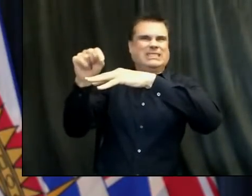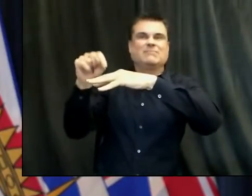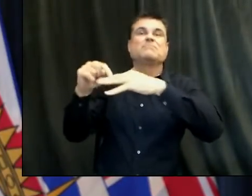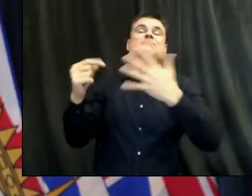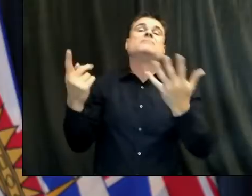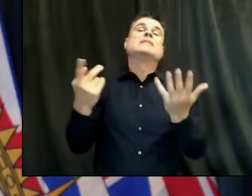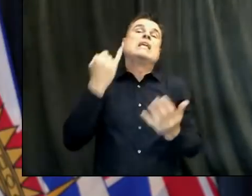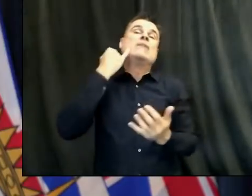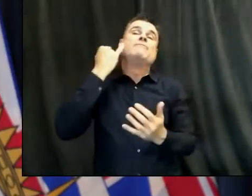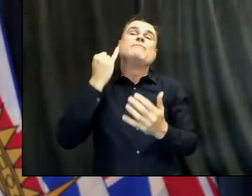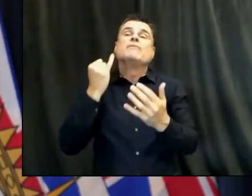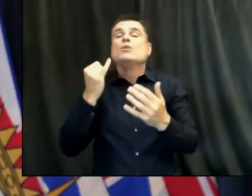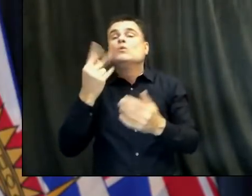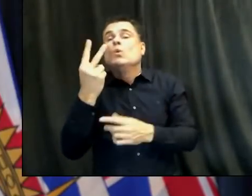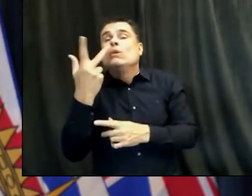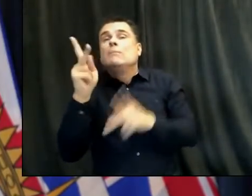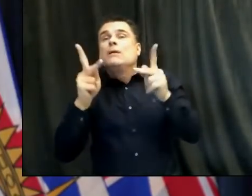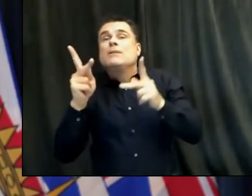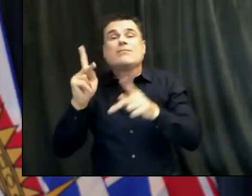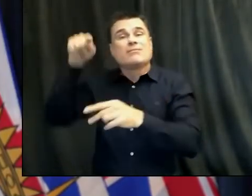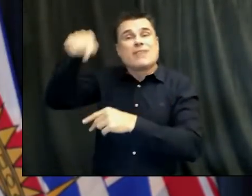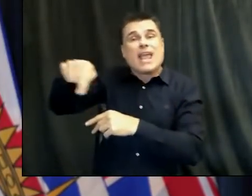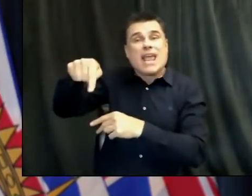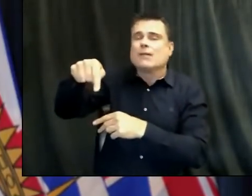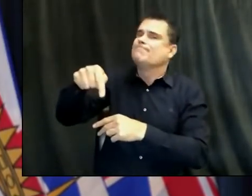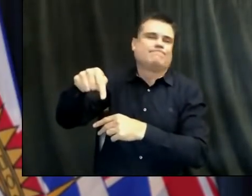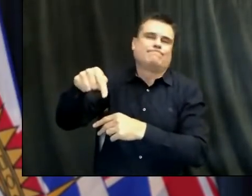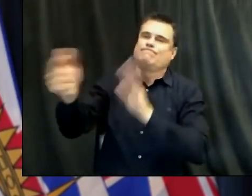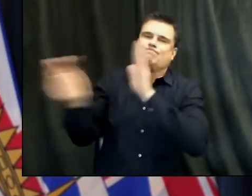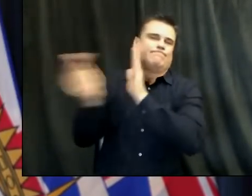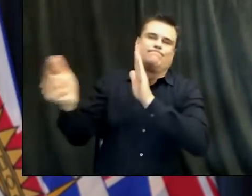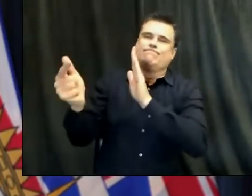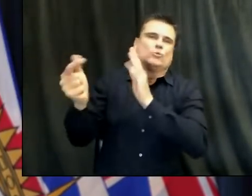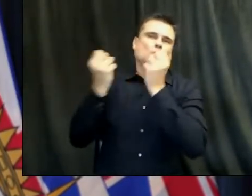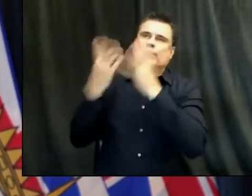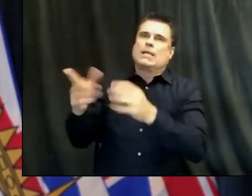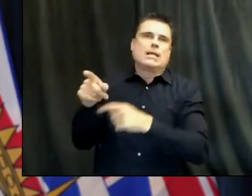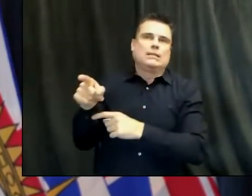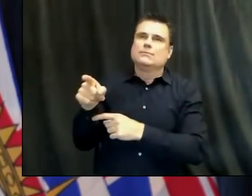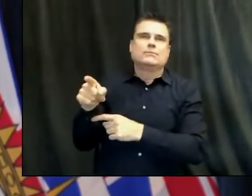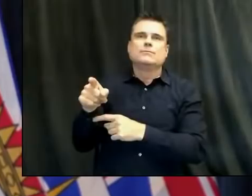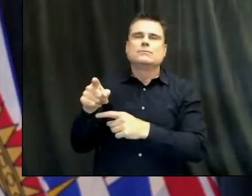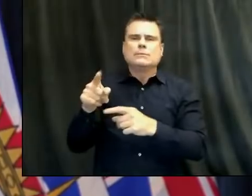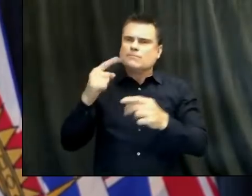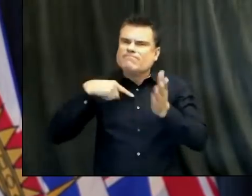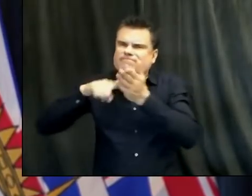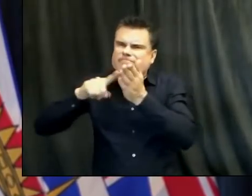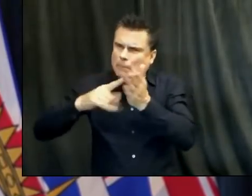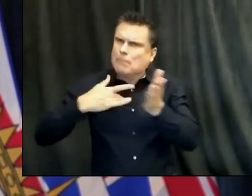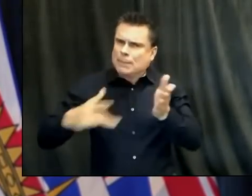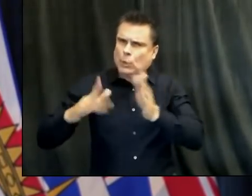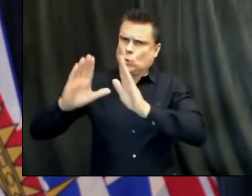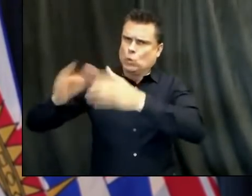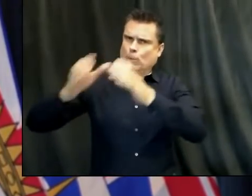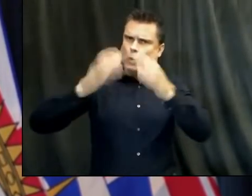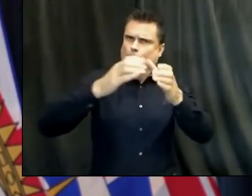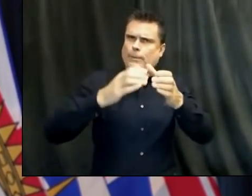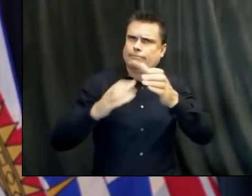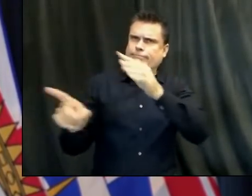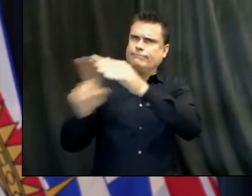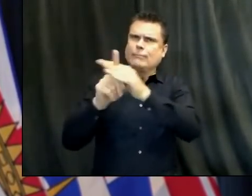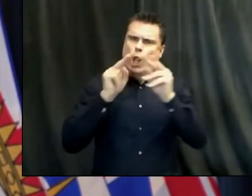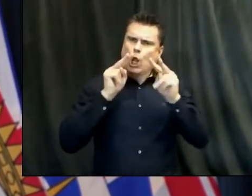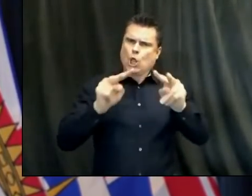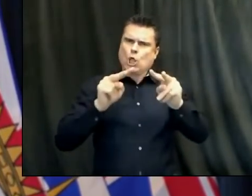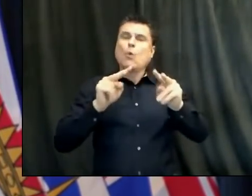people. Our teams have been looking at the evidence about this and looking at the situation around the world and to make sure we